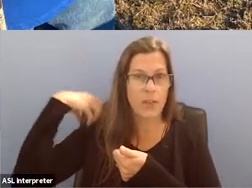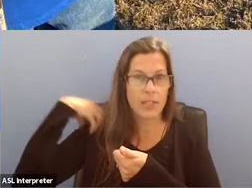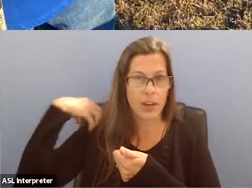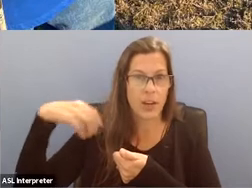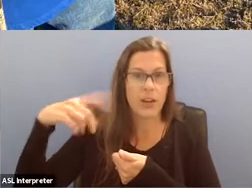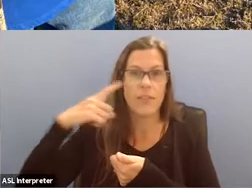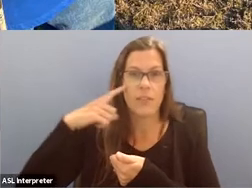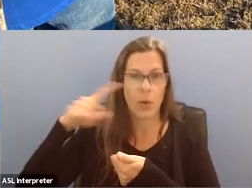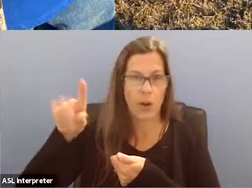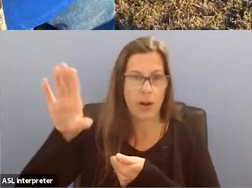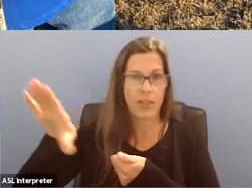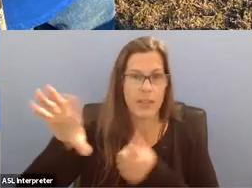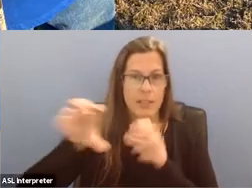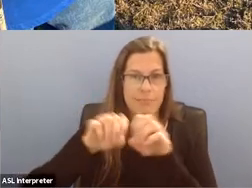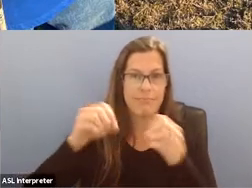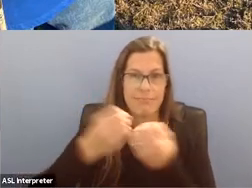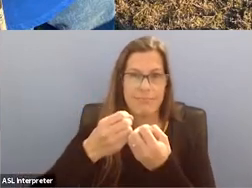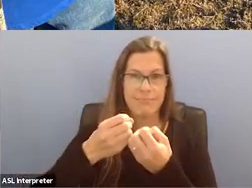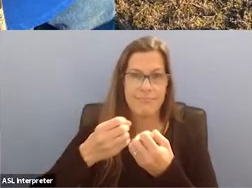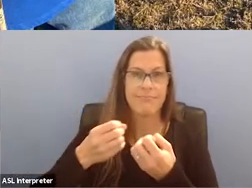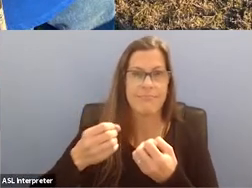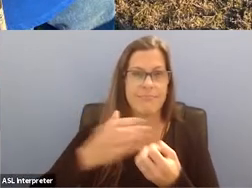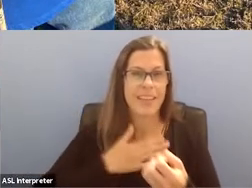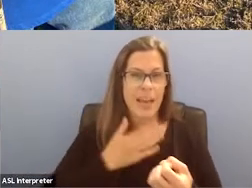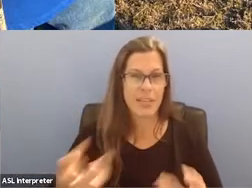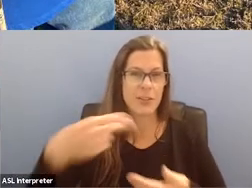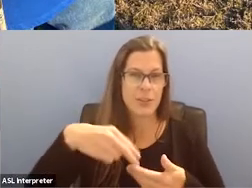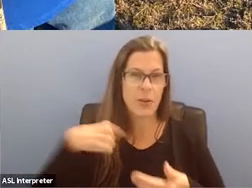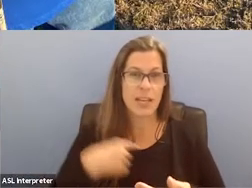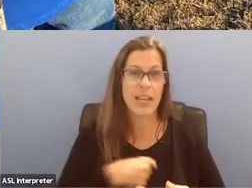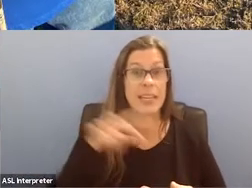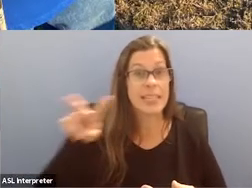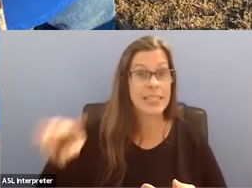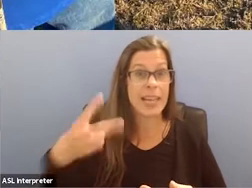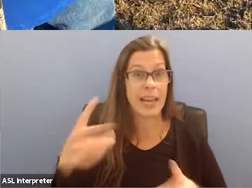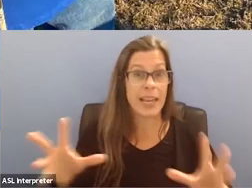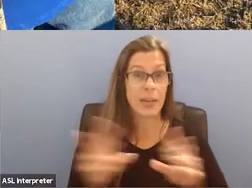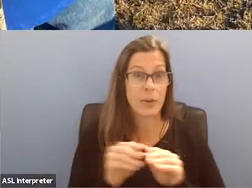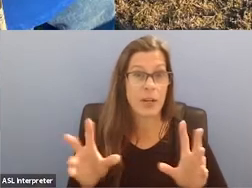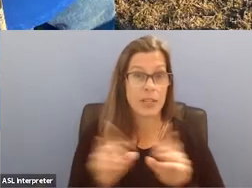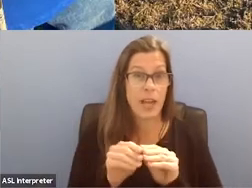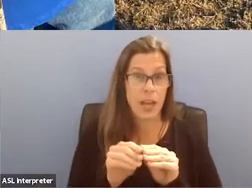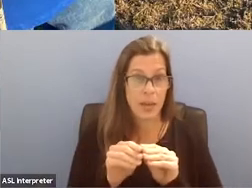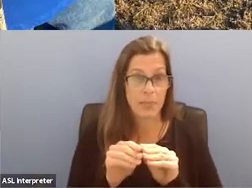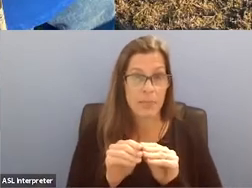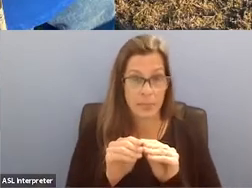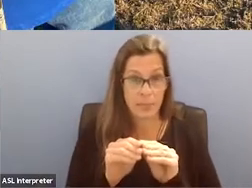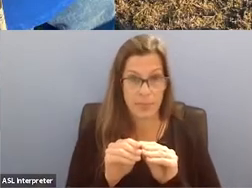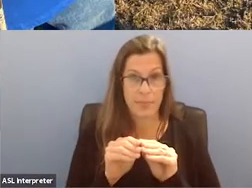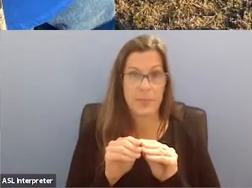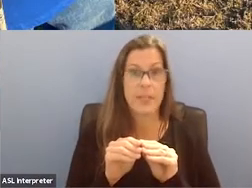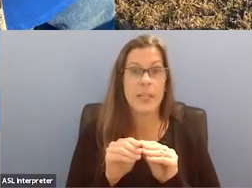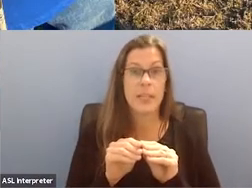joining us for this second episode of the Birdability series. This is co-hosted by American Bird Conservancy and